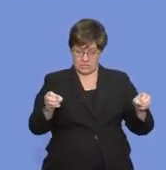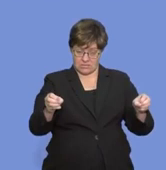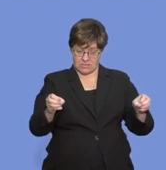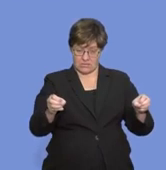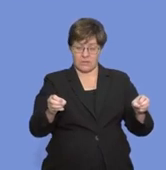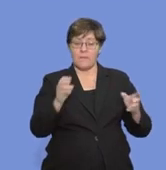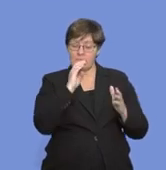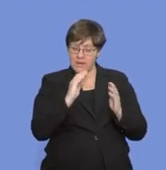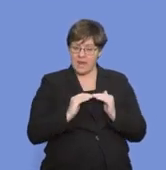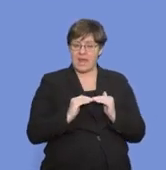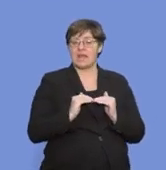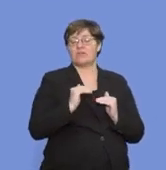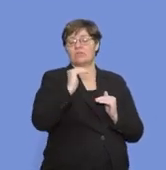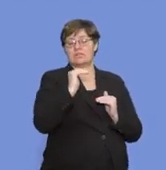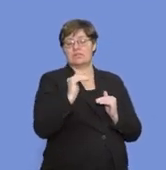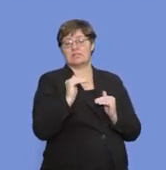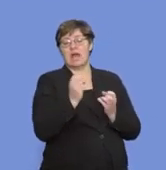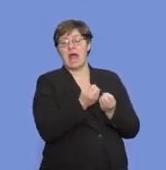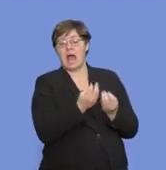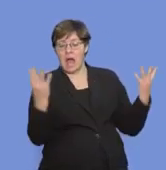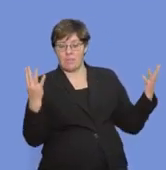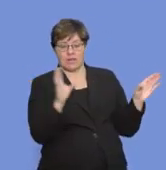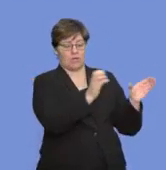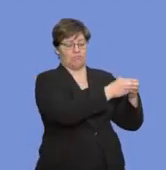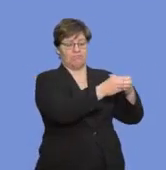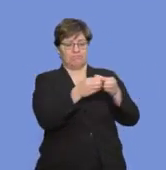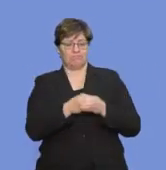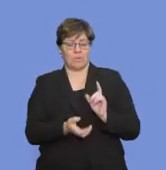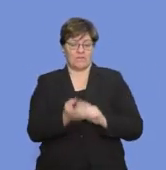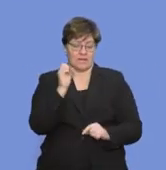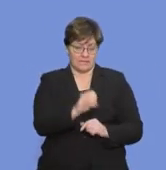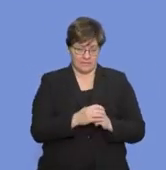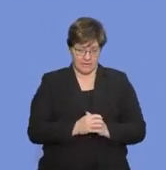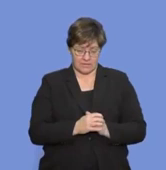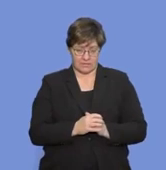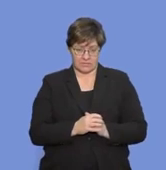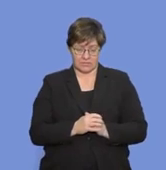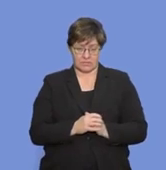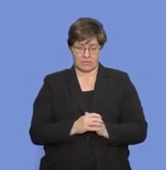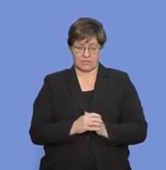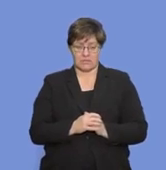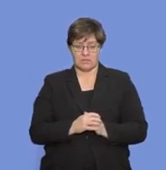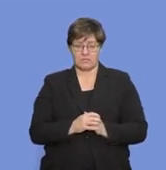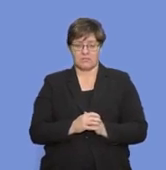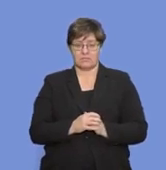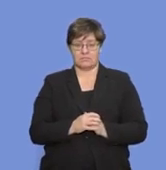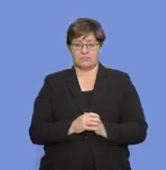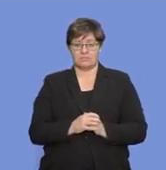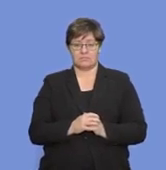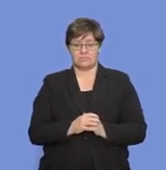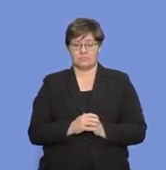speciation would then increase the numbers of species that we find. So that would